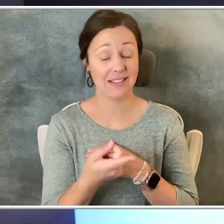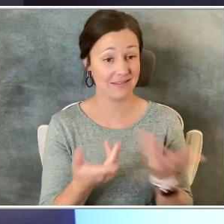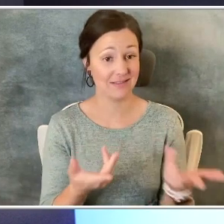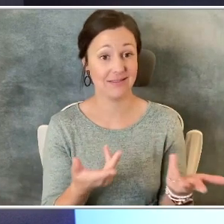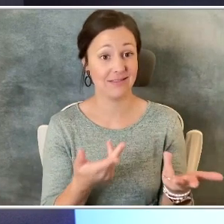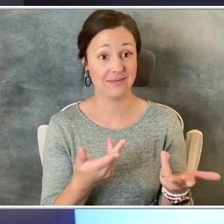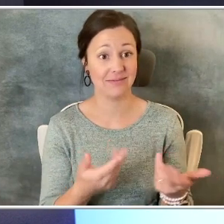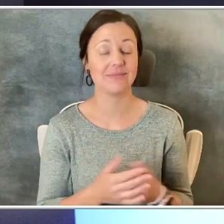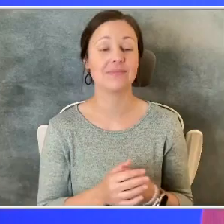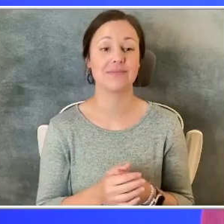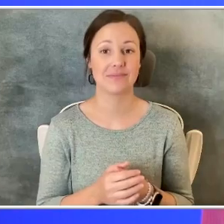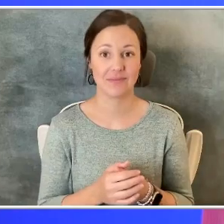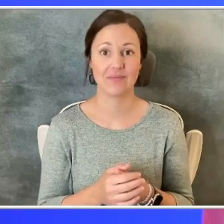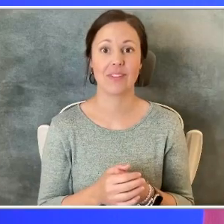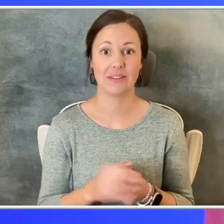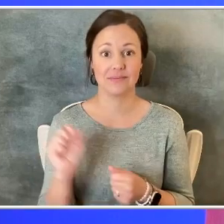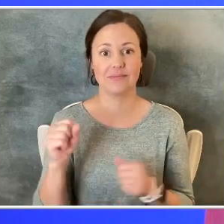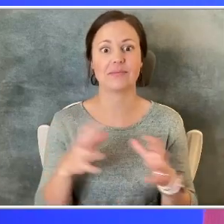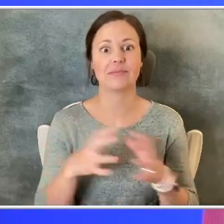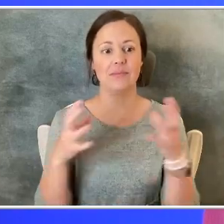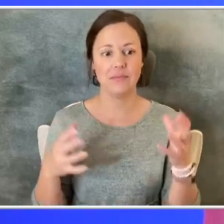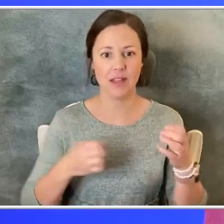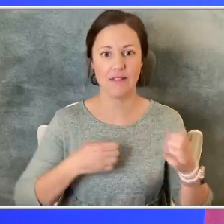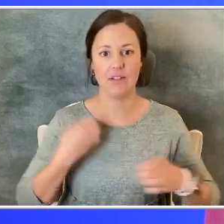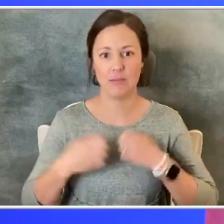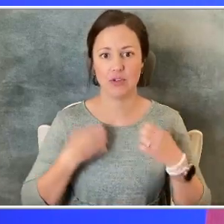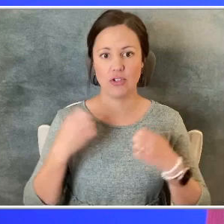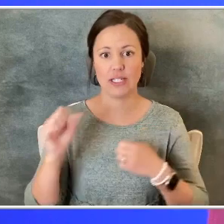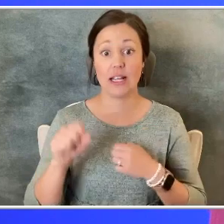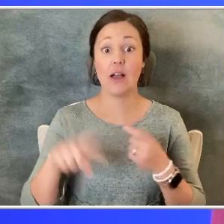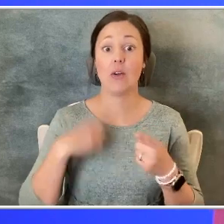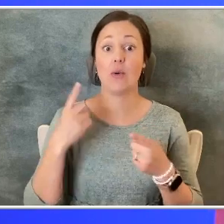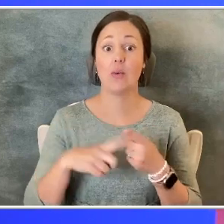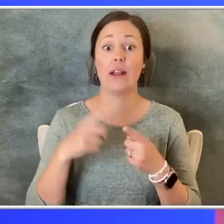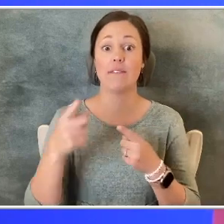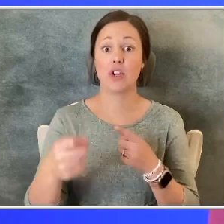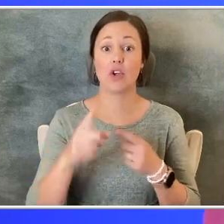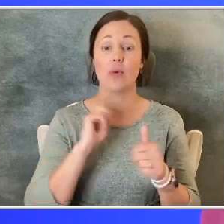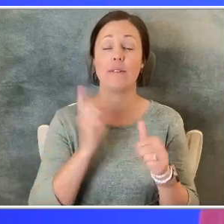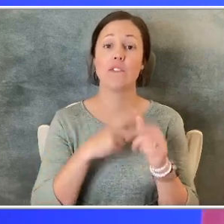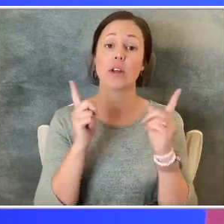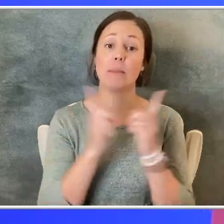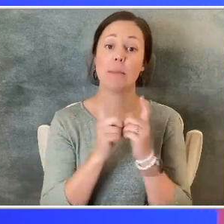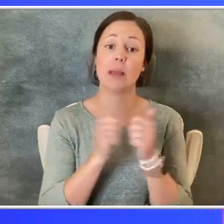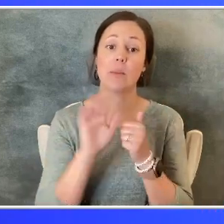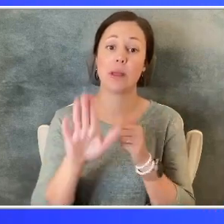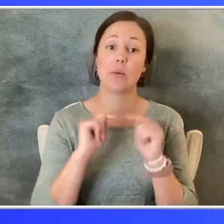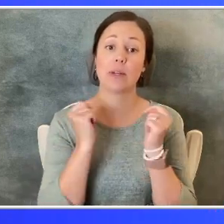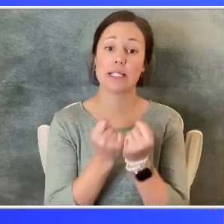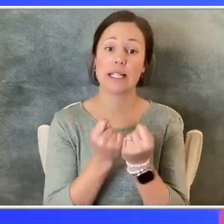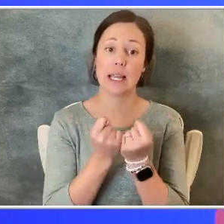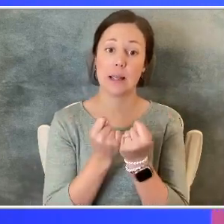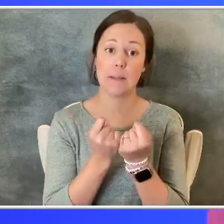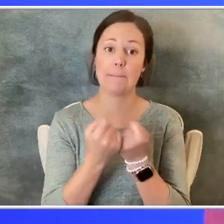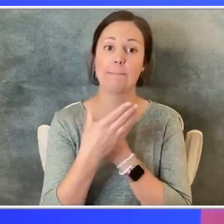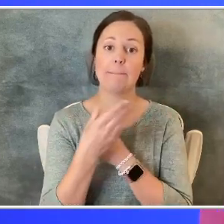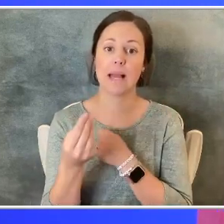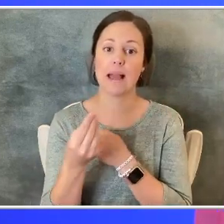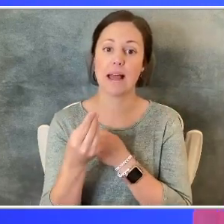Yeah, there's a lot of emotions. When you initially meet with your team, and when I initially met with Dr. Holding,